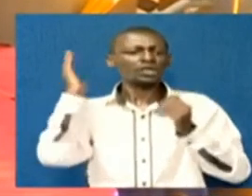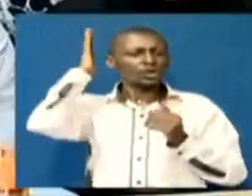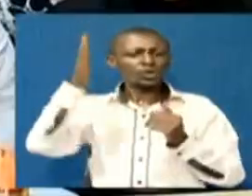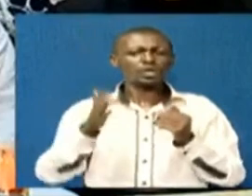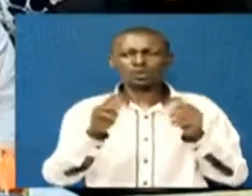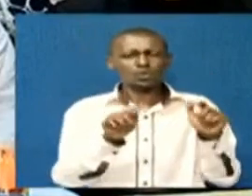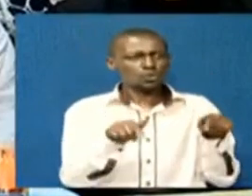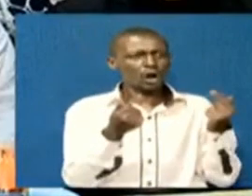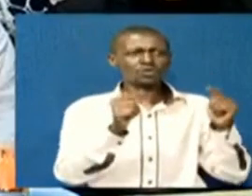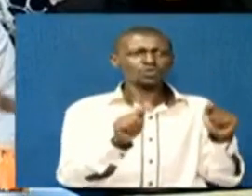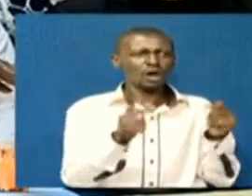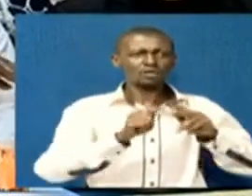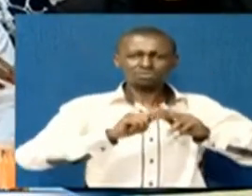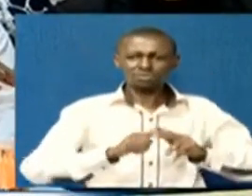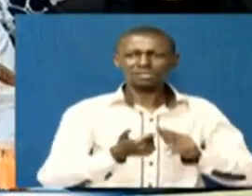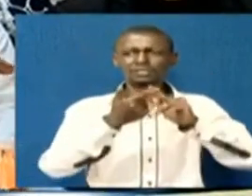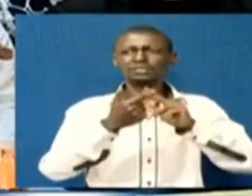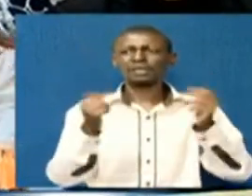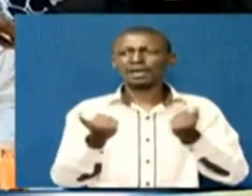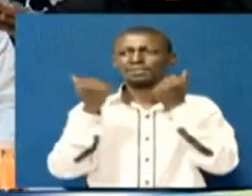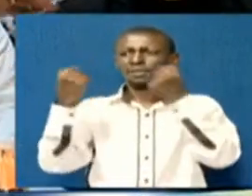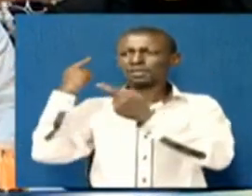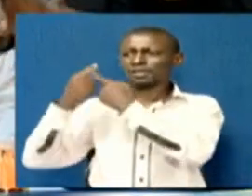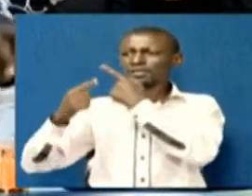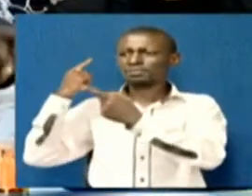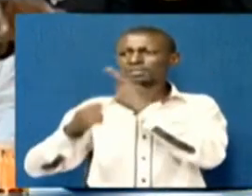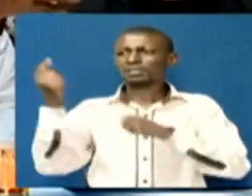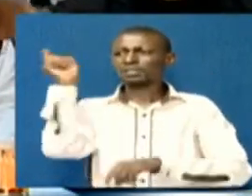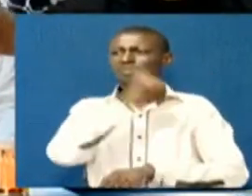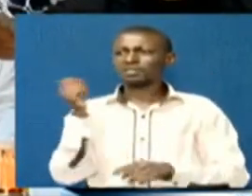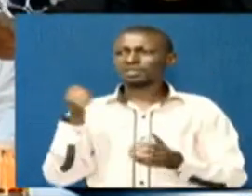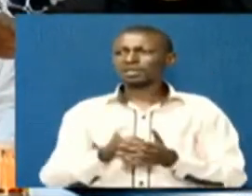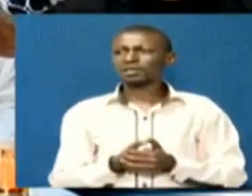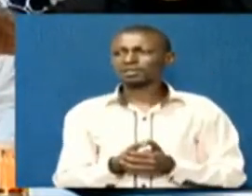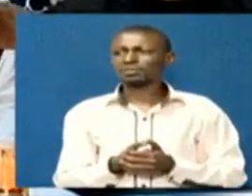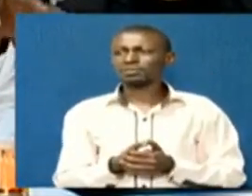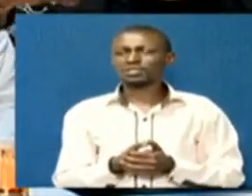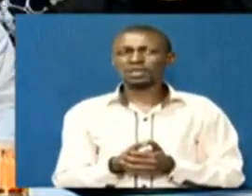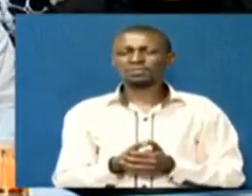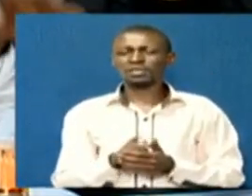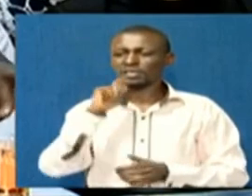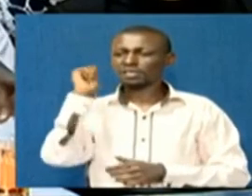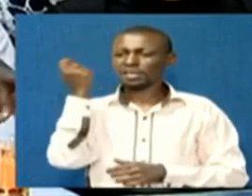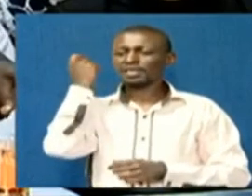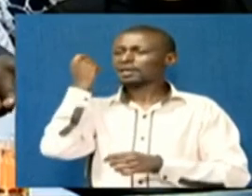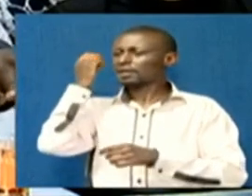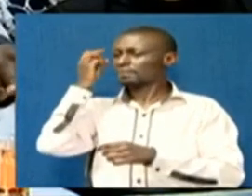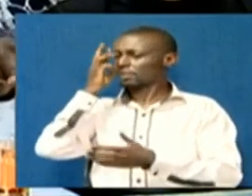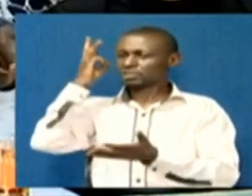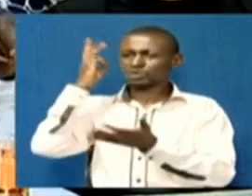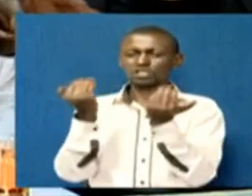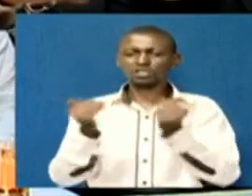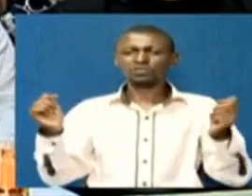it, and I've seen it in my life in Kenya. Children fight for